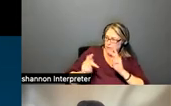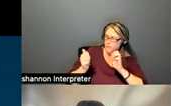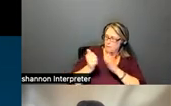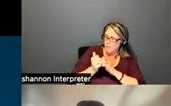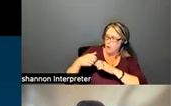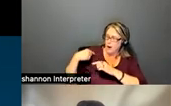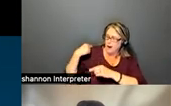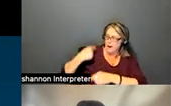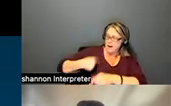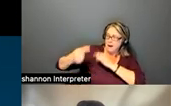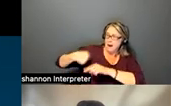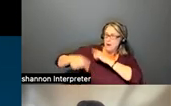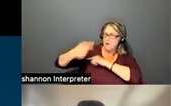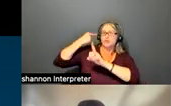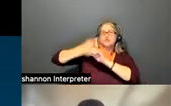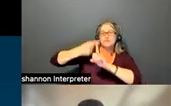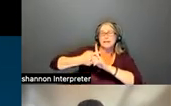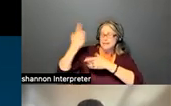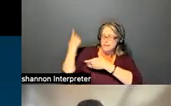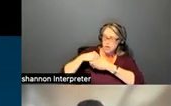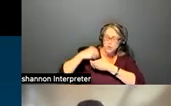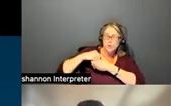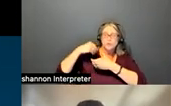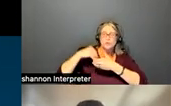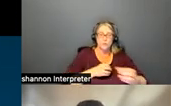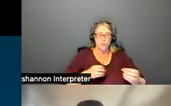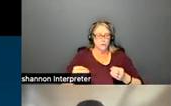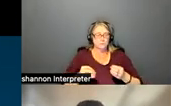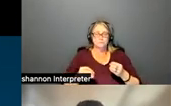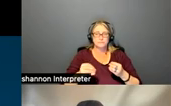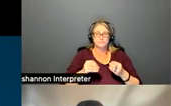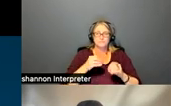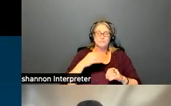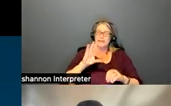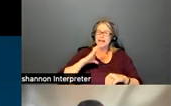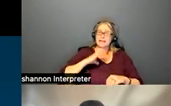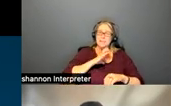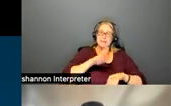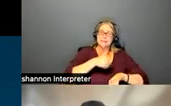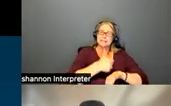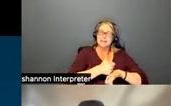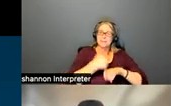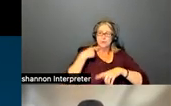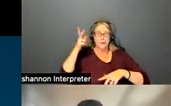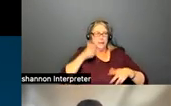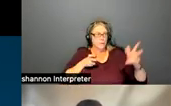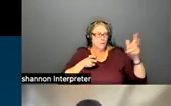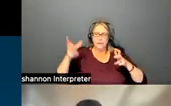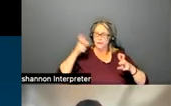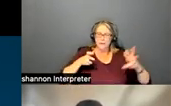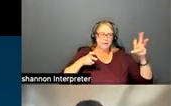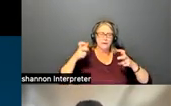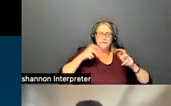and inclusion within the organization? Forming committees is a really great way to hear from everyone, from every